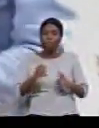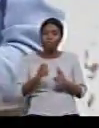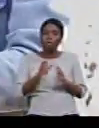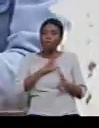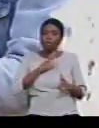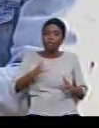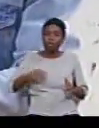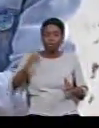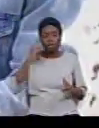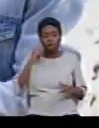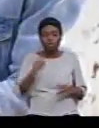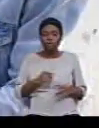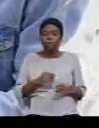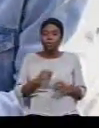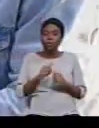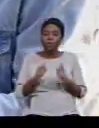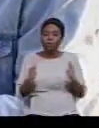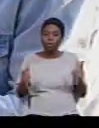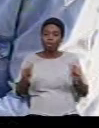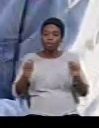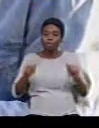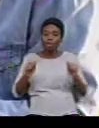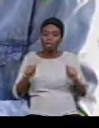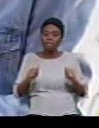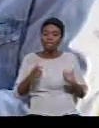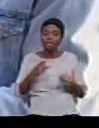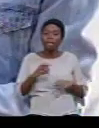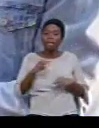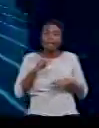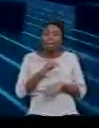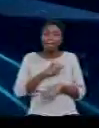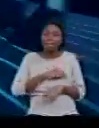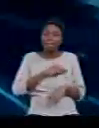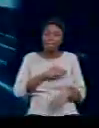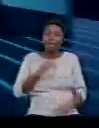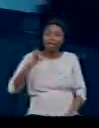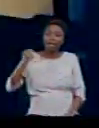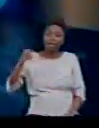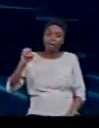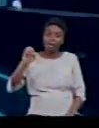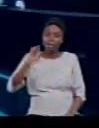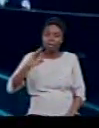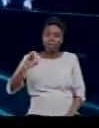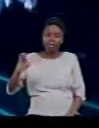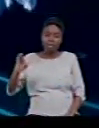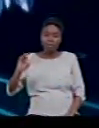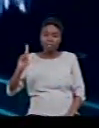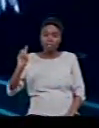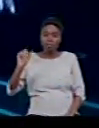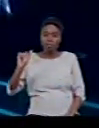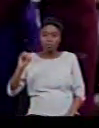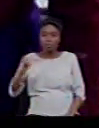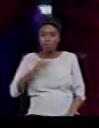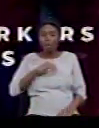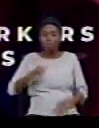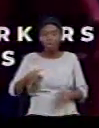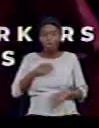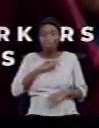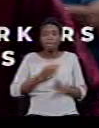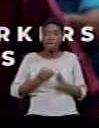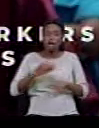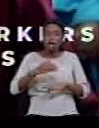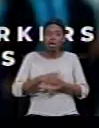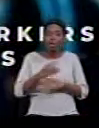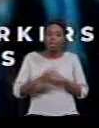guest music minister Jeff Dior, inspiring participants in worship, and other music ministers across nations. Ministers,